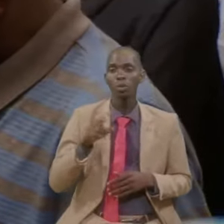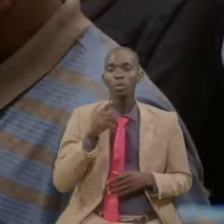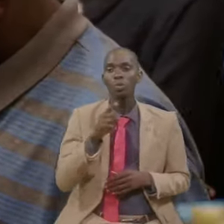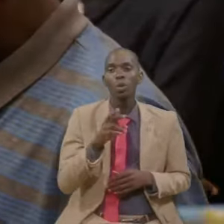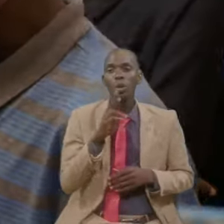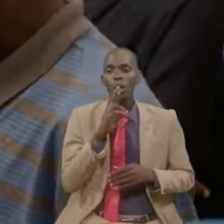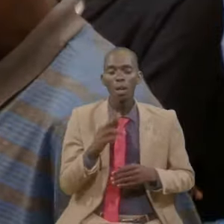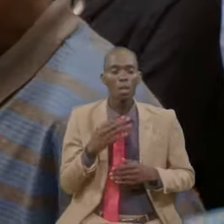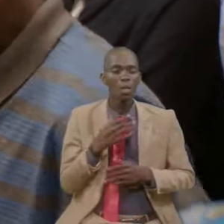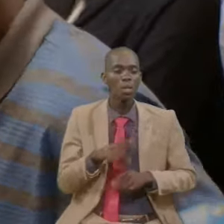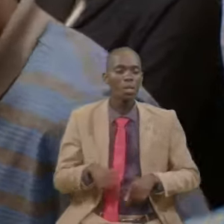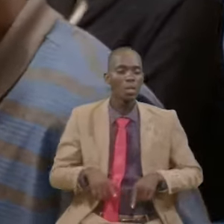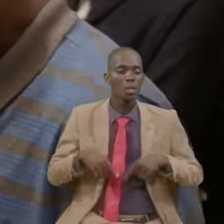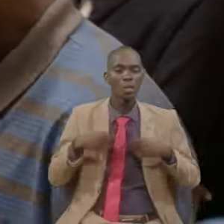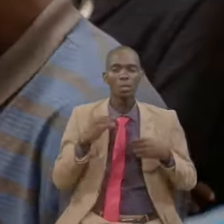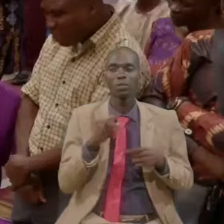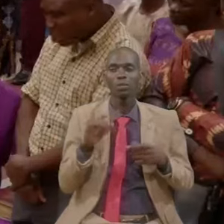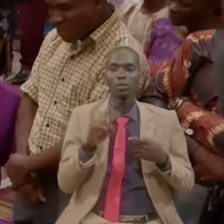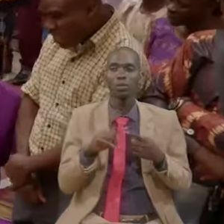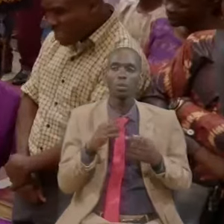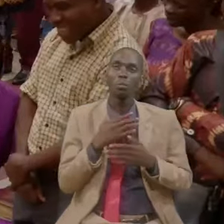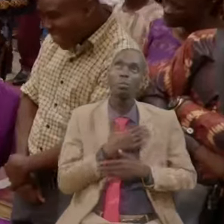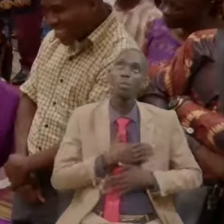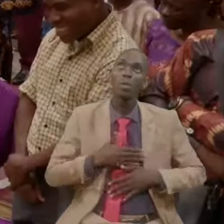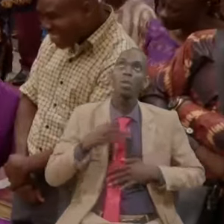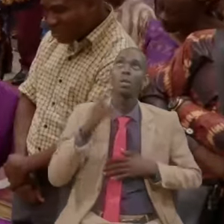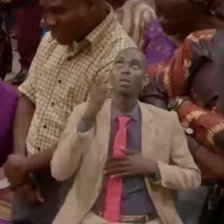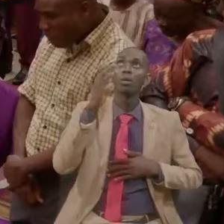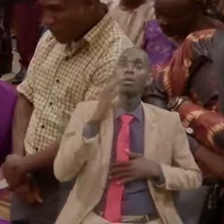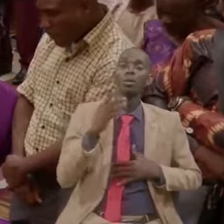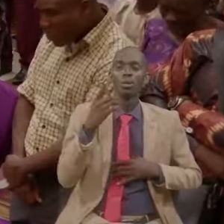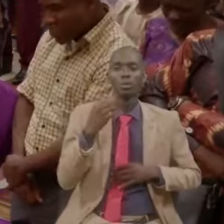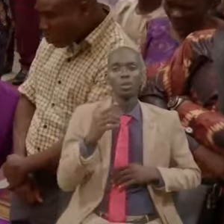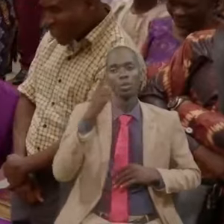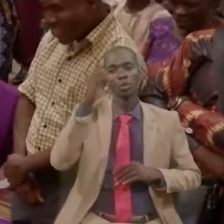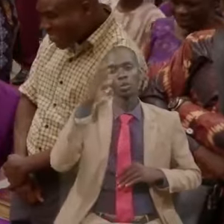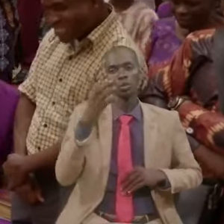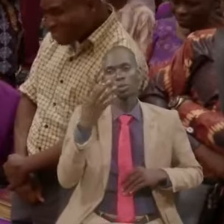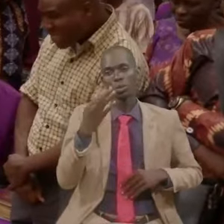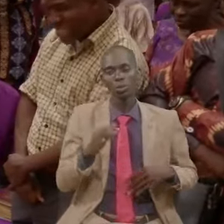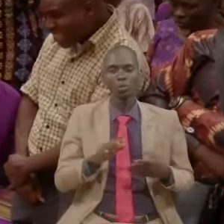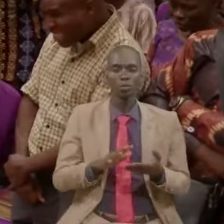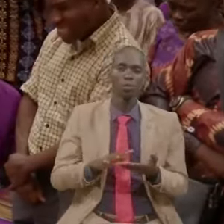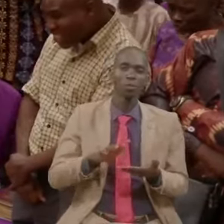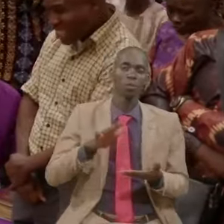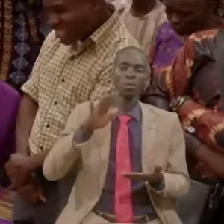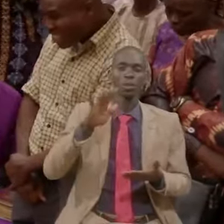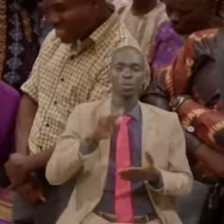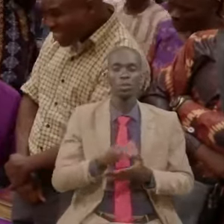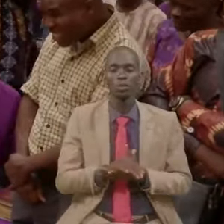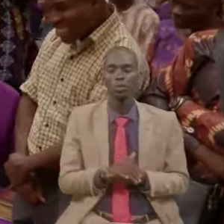living to please God, the God of glory.